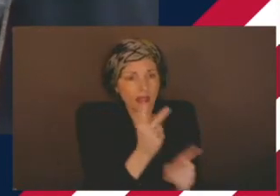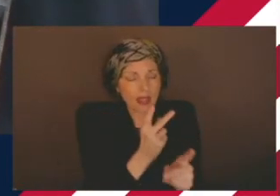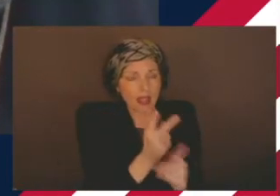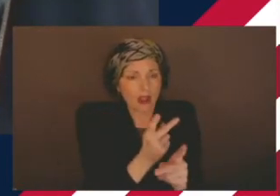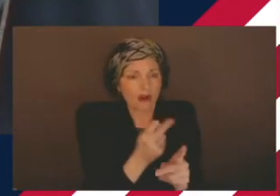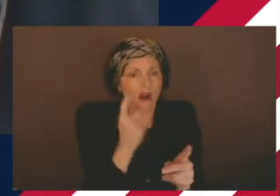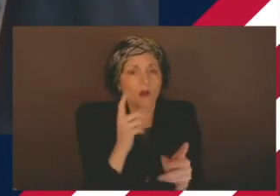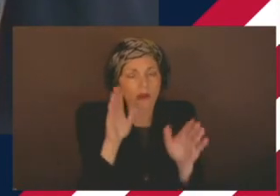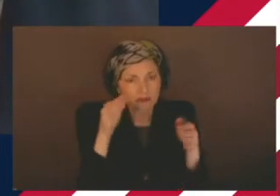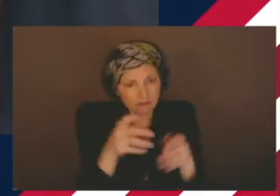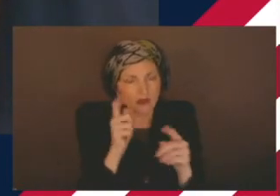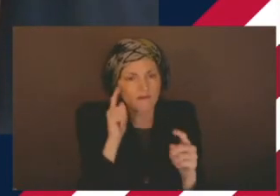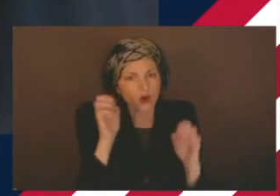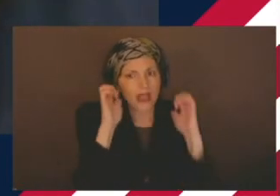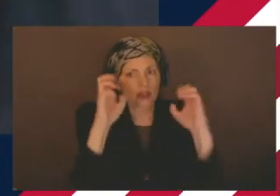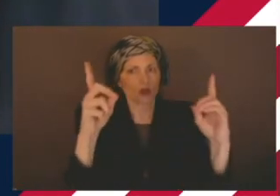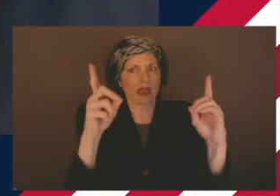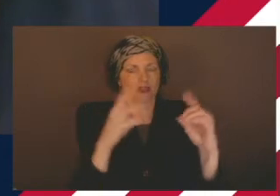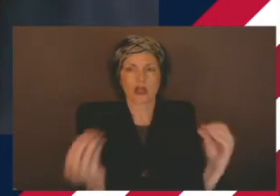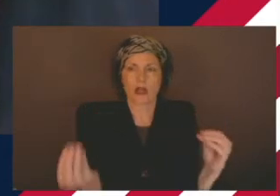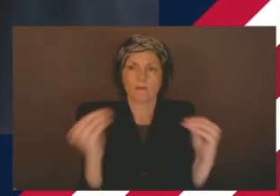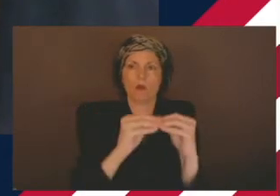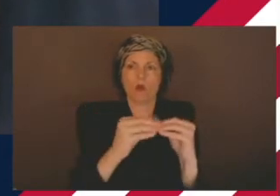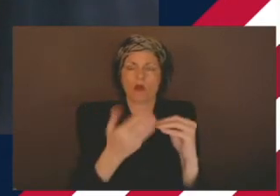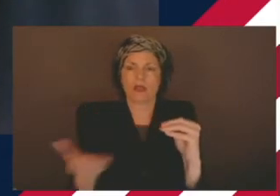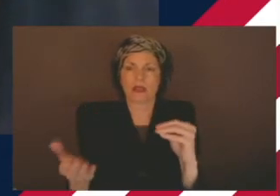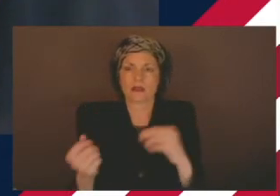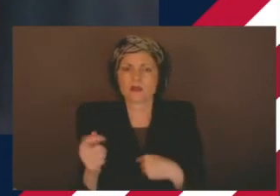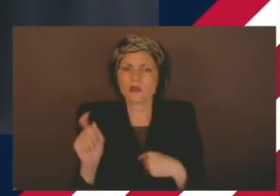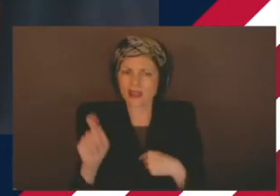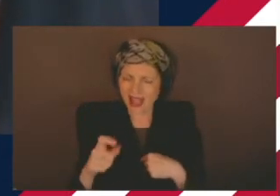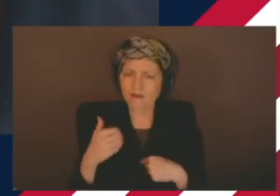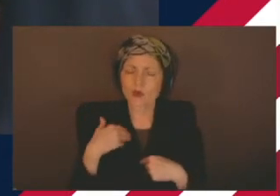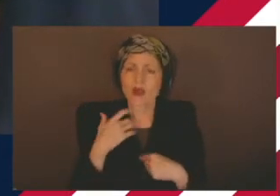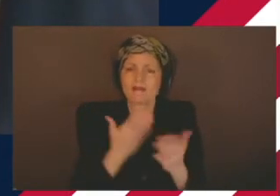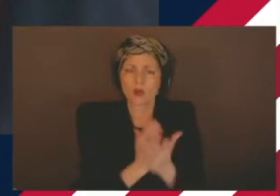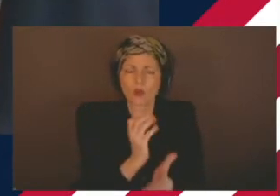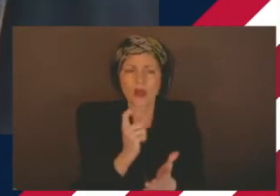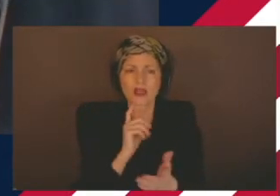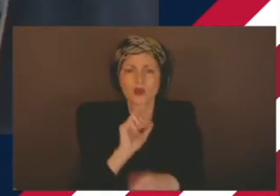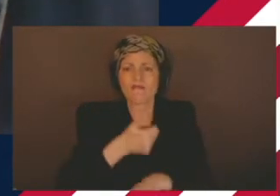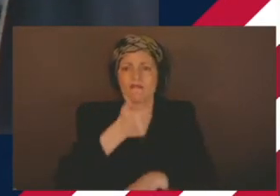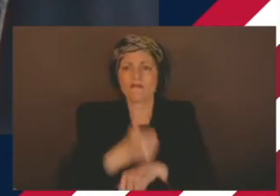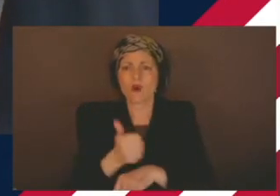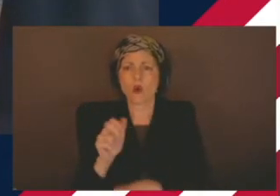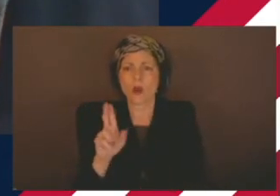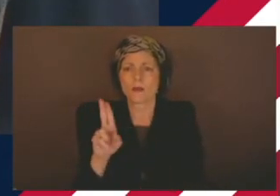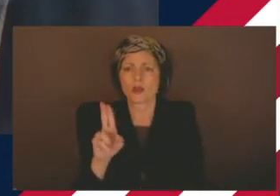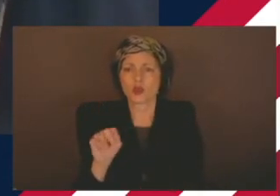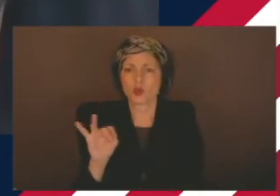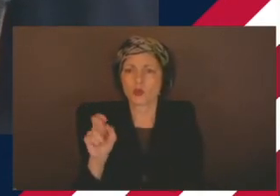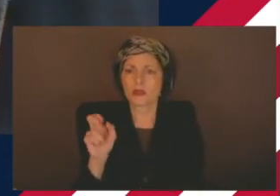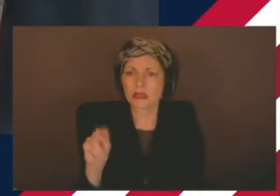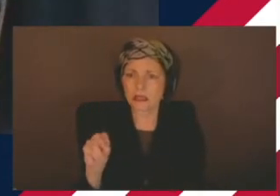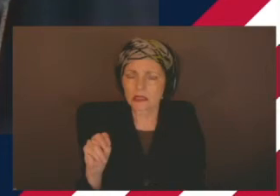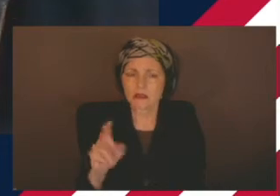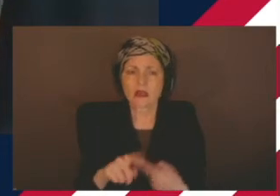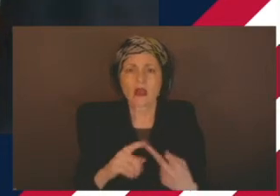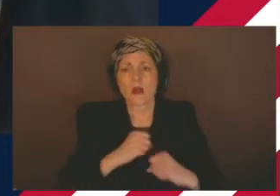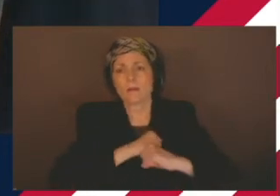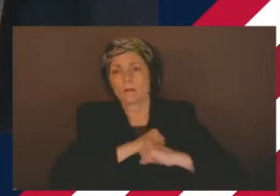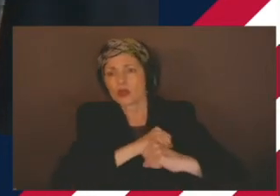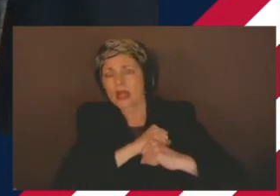We must secure the right to form and join unions. We must expand Medicaid, protect Medicare, and establish a